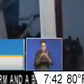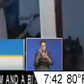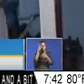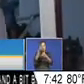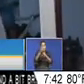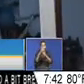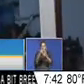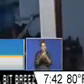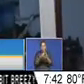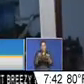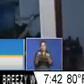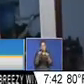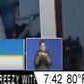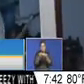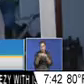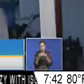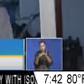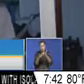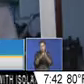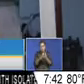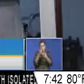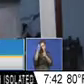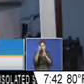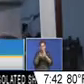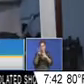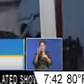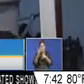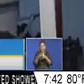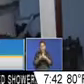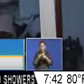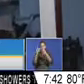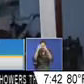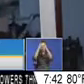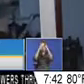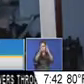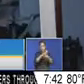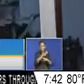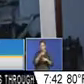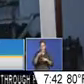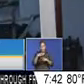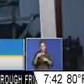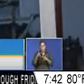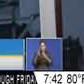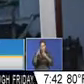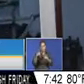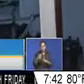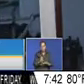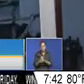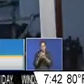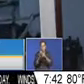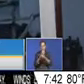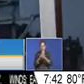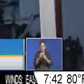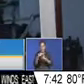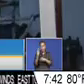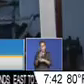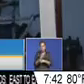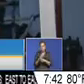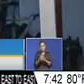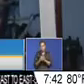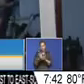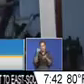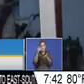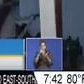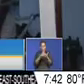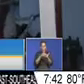other requirements. And finally, after the fact that the Olympic Committee had stepped in to save the day, they sent us a